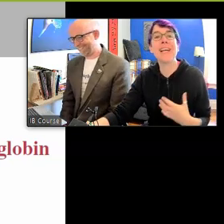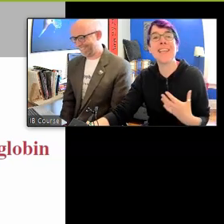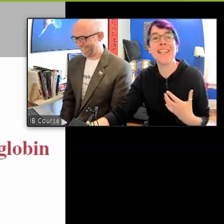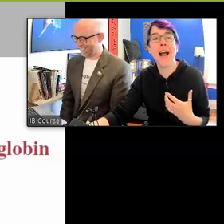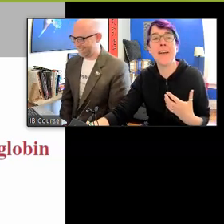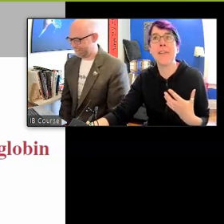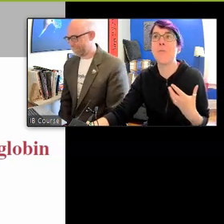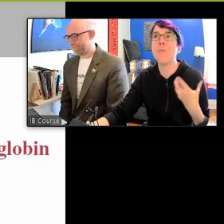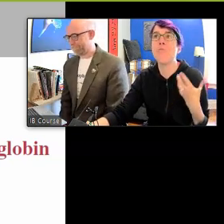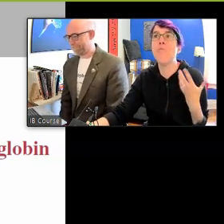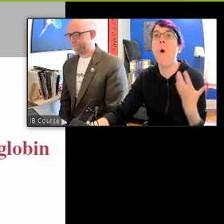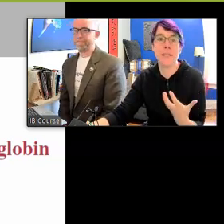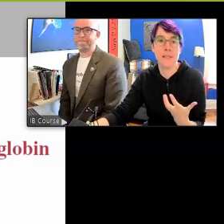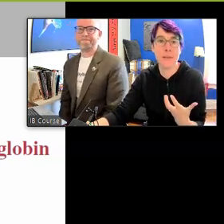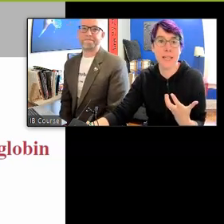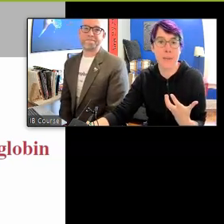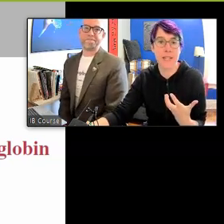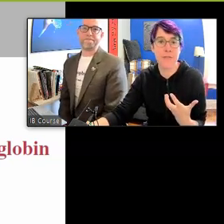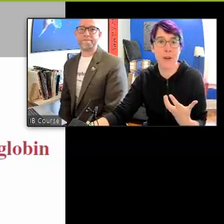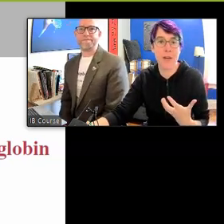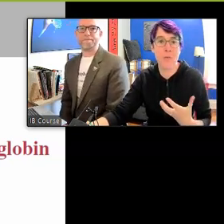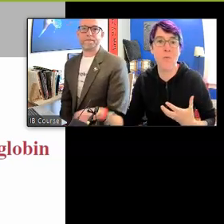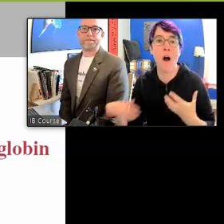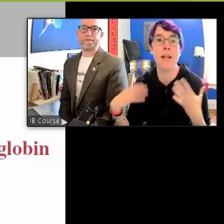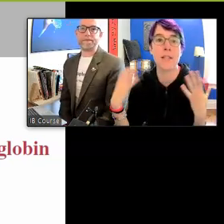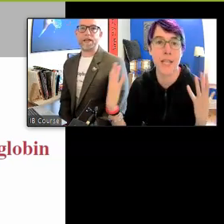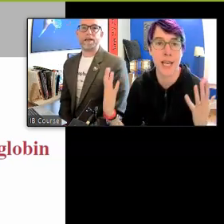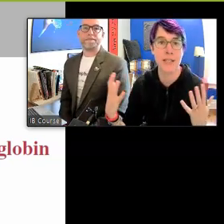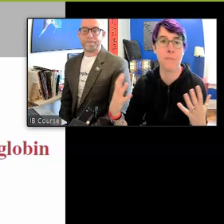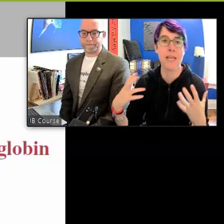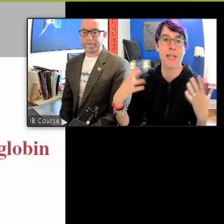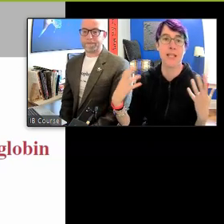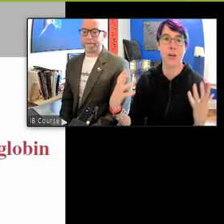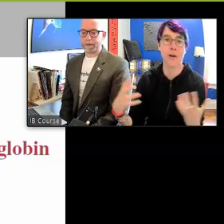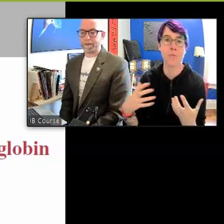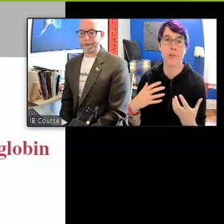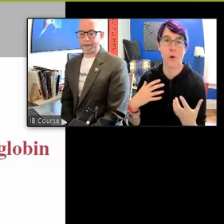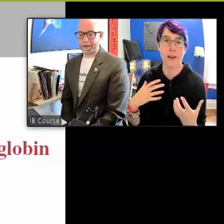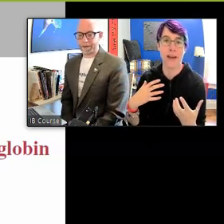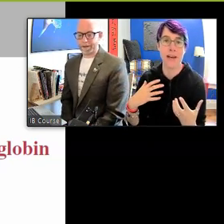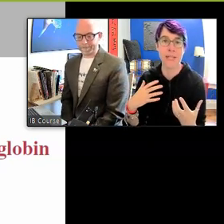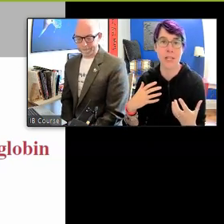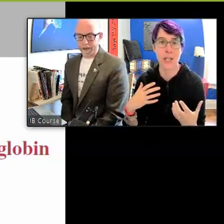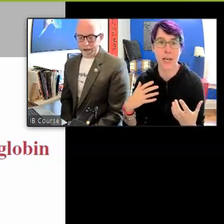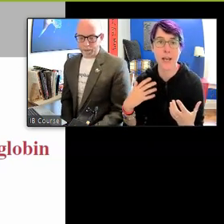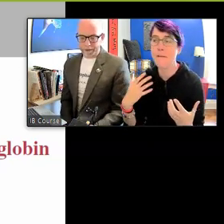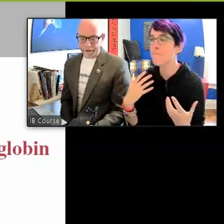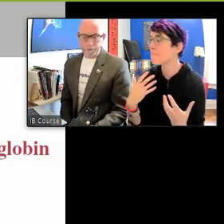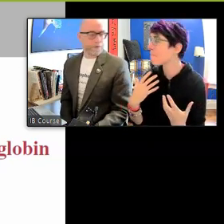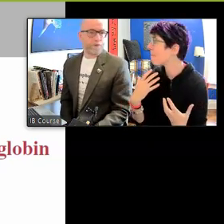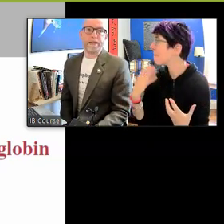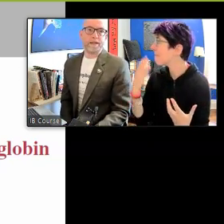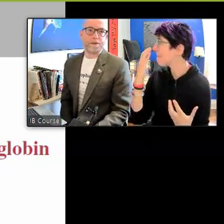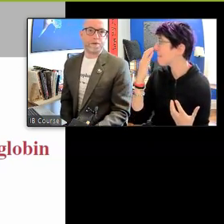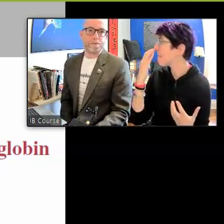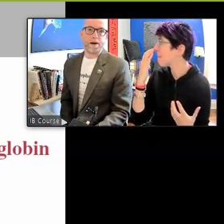So it kind of like we want it to be adaptive, right? We want it to be this incredible story of adaptation.